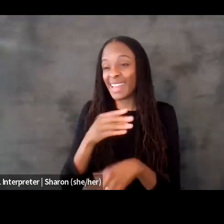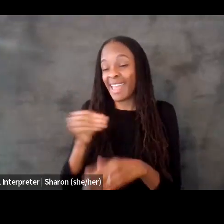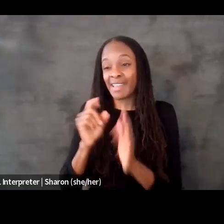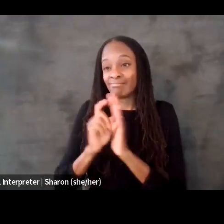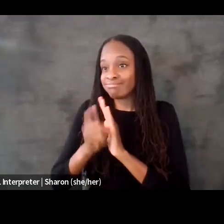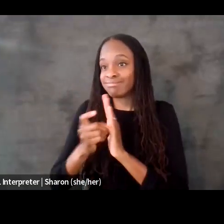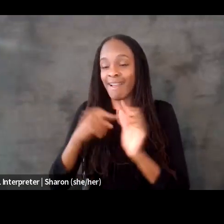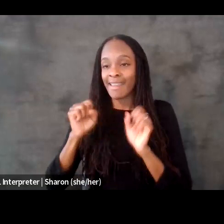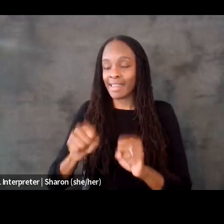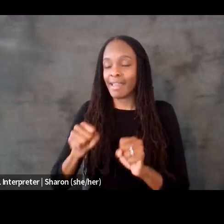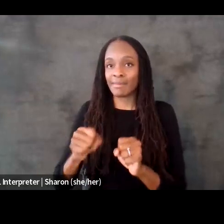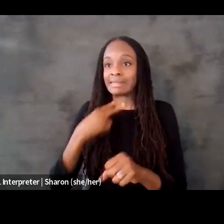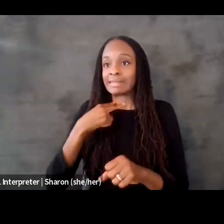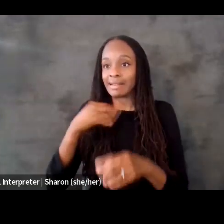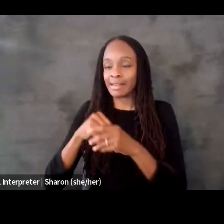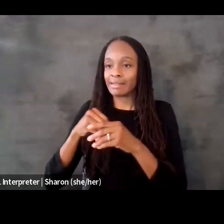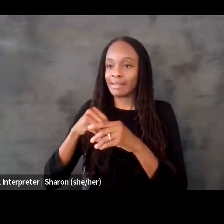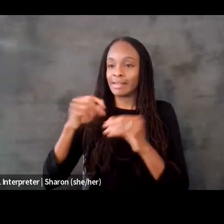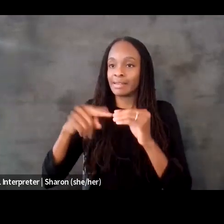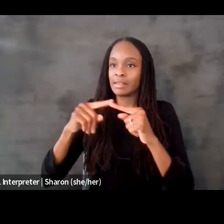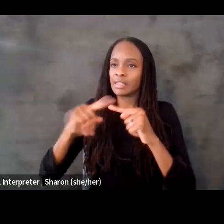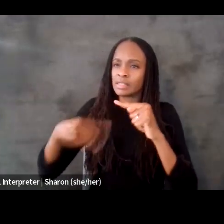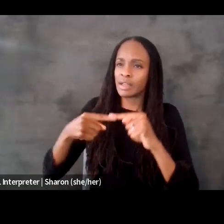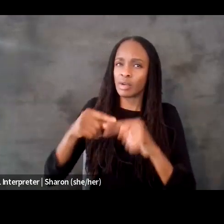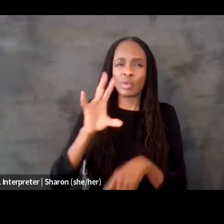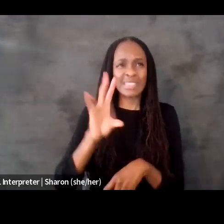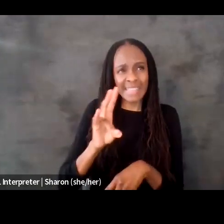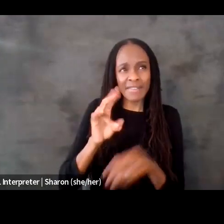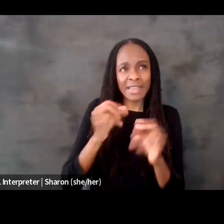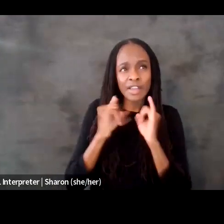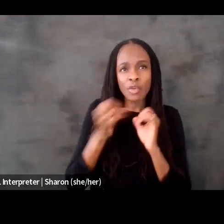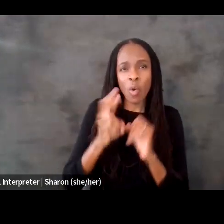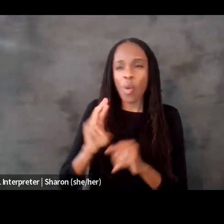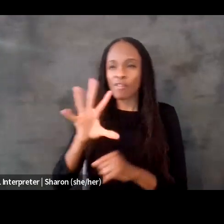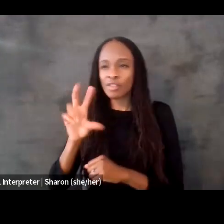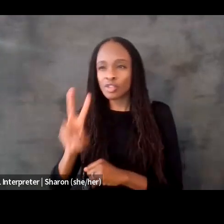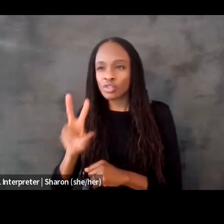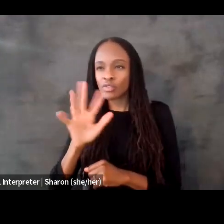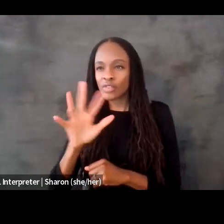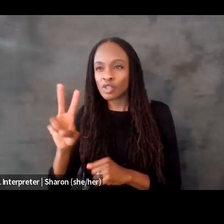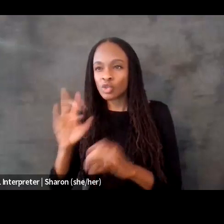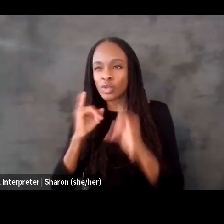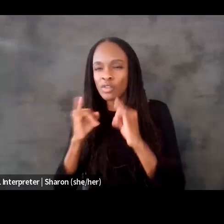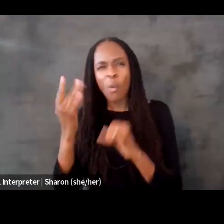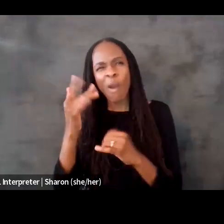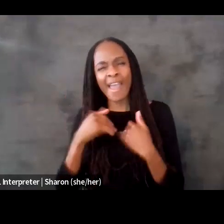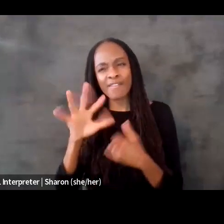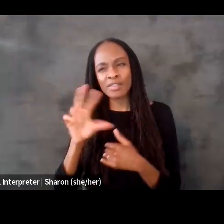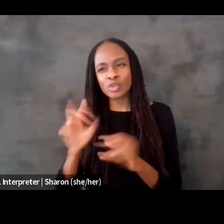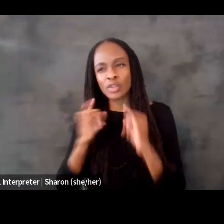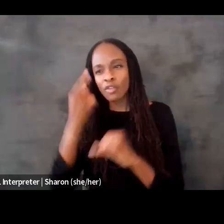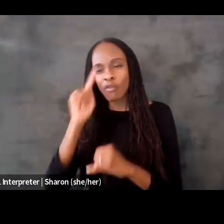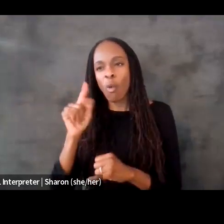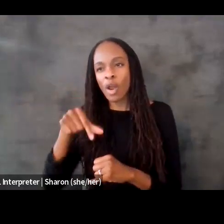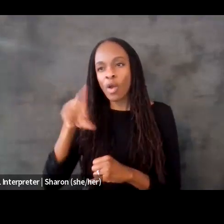up in this cycle of like, oh, we're going to do 7 interviews, or should we do 52 interviews? Like, why would we do 52 interviews for qualitative research? But you can get caught